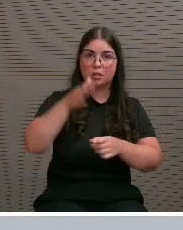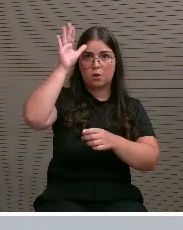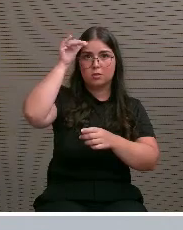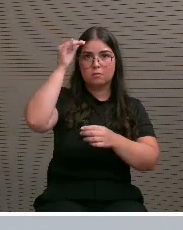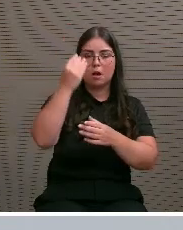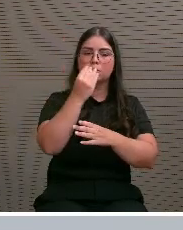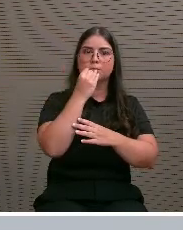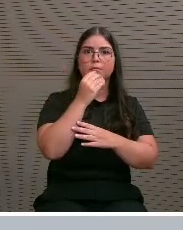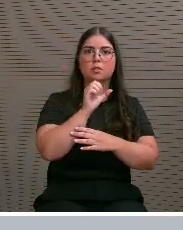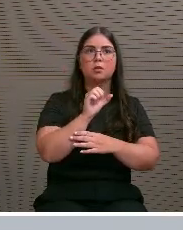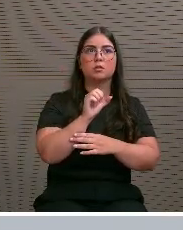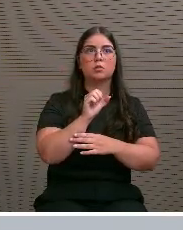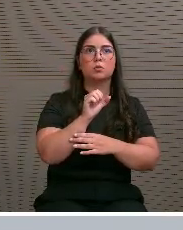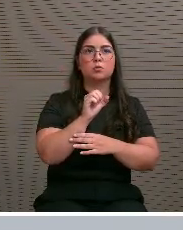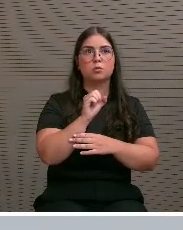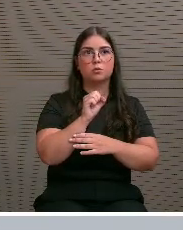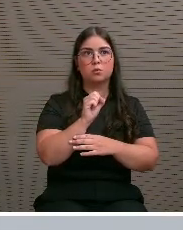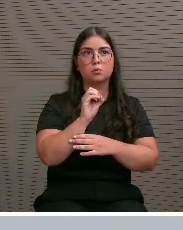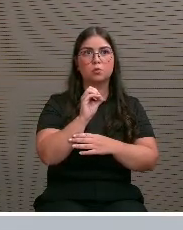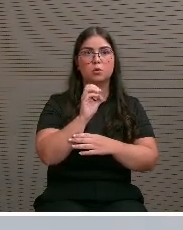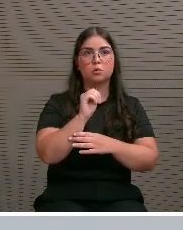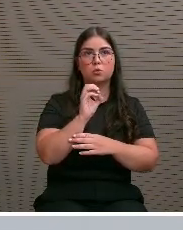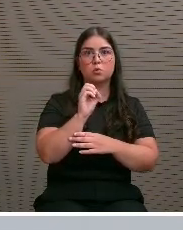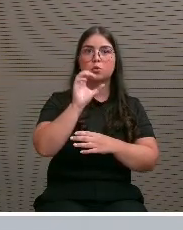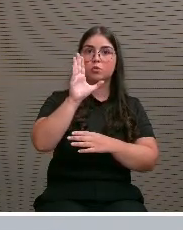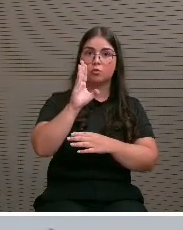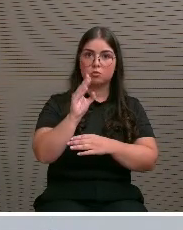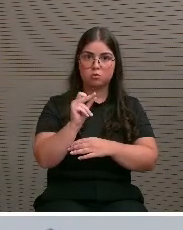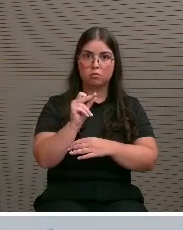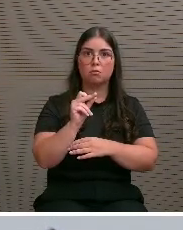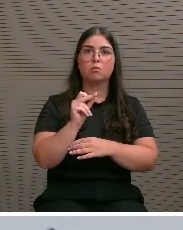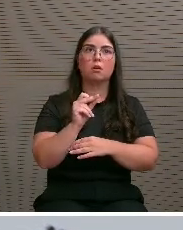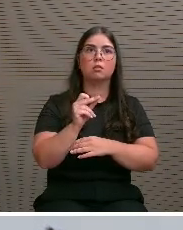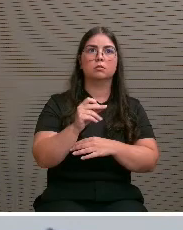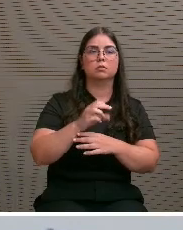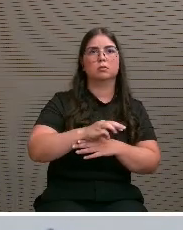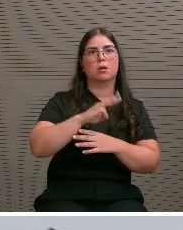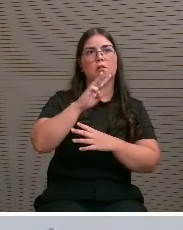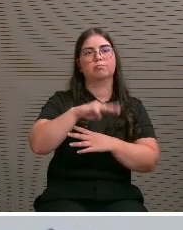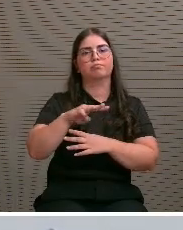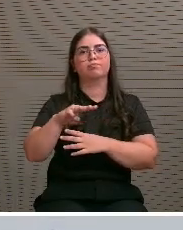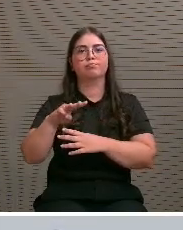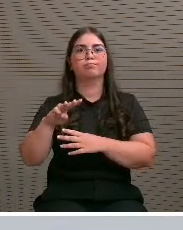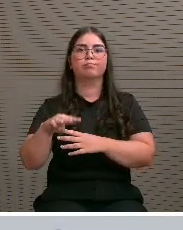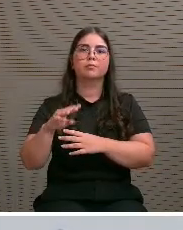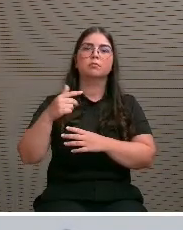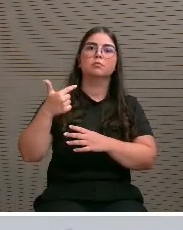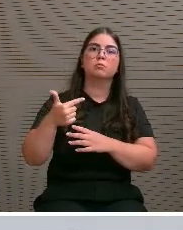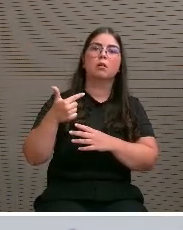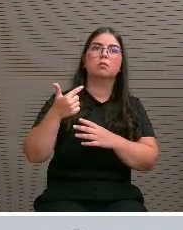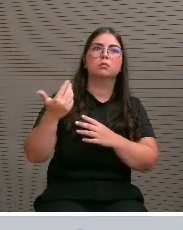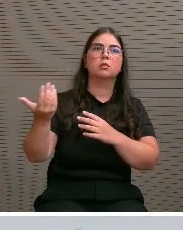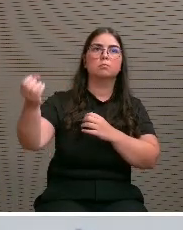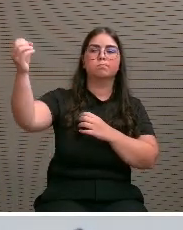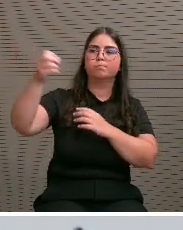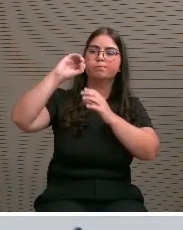Millions of tons are imported into the EU. Why don't we stop this? Why aren't the animal activists